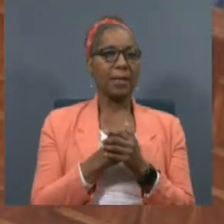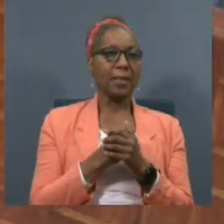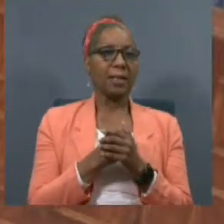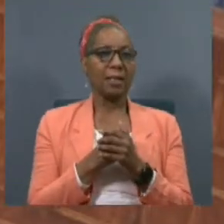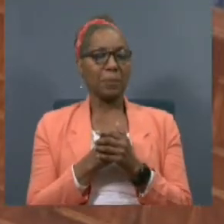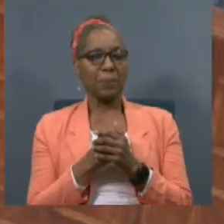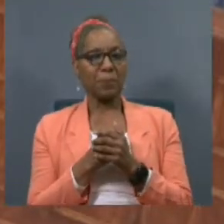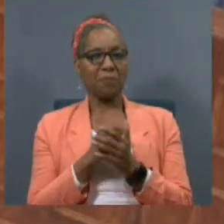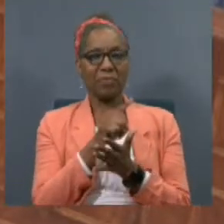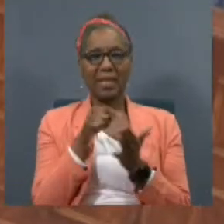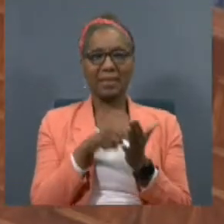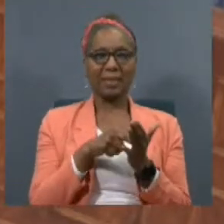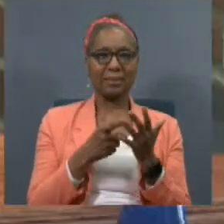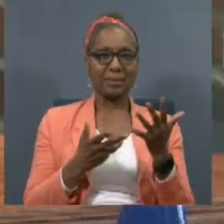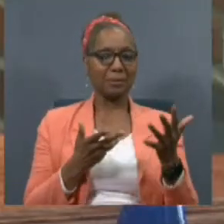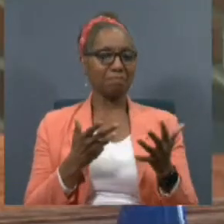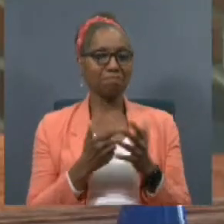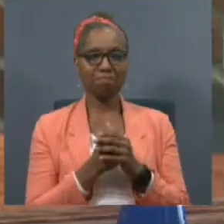This